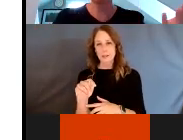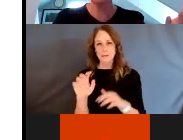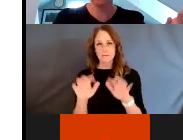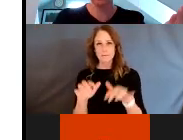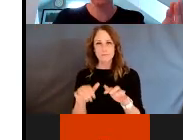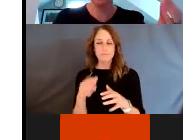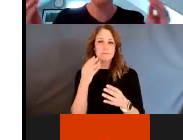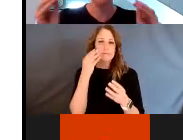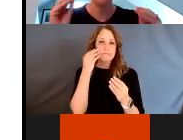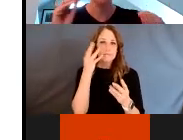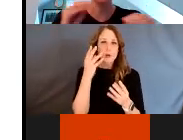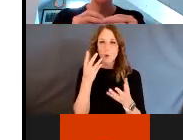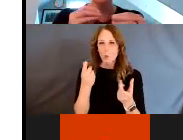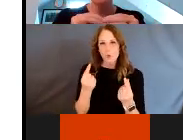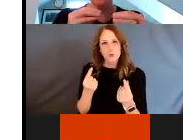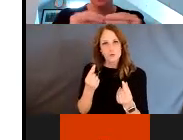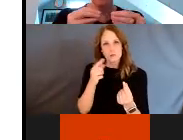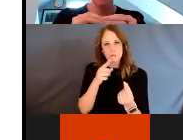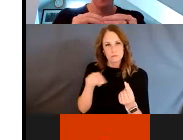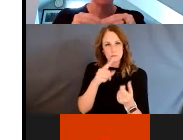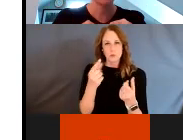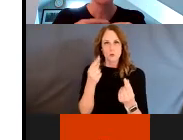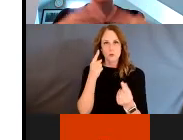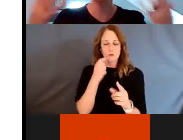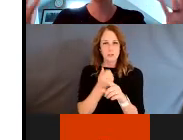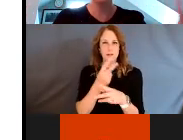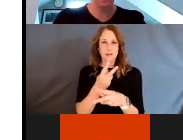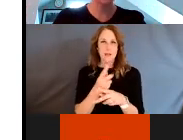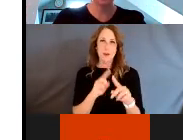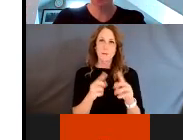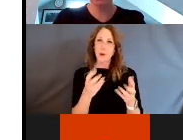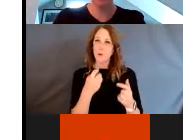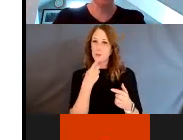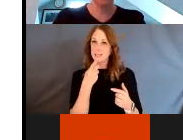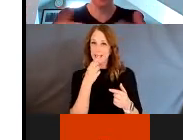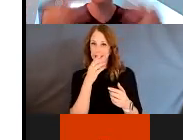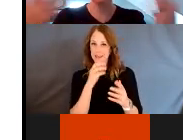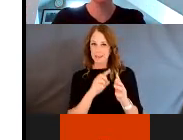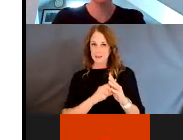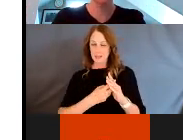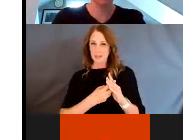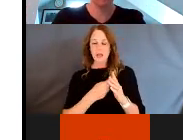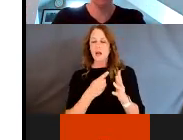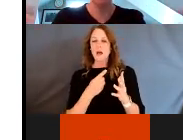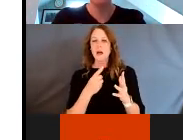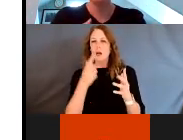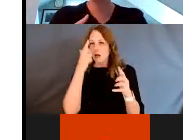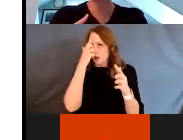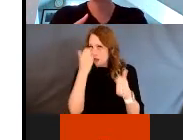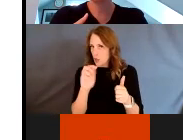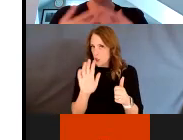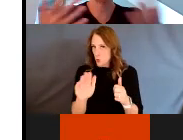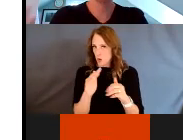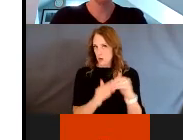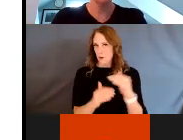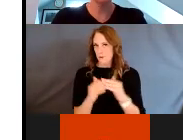information on what you do for self-care. But I want to stay right up front. This is at your own at your own comfort level.